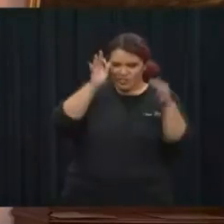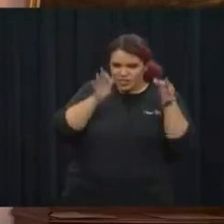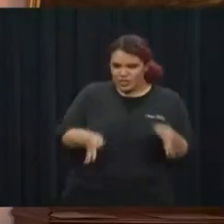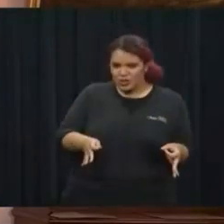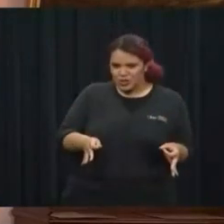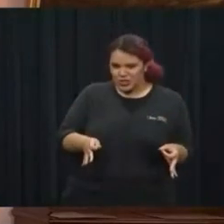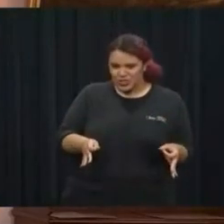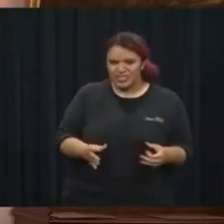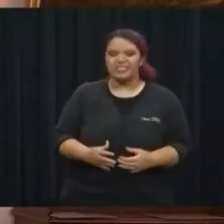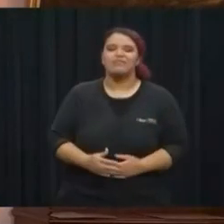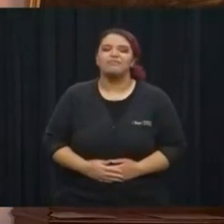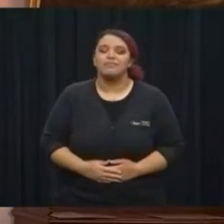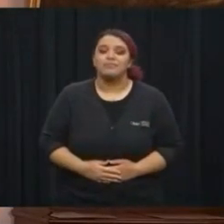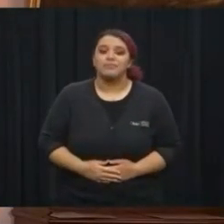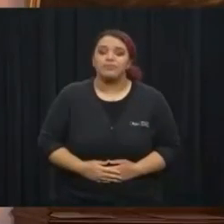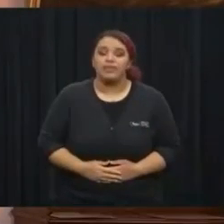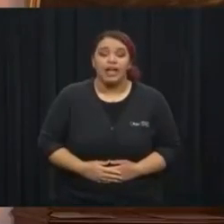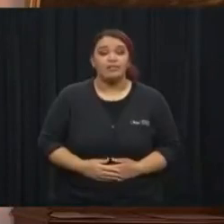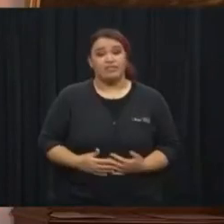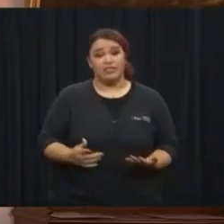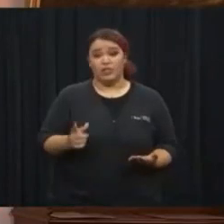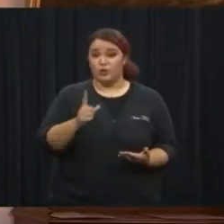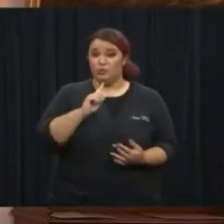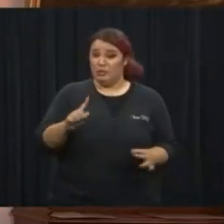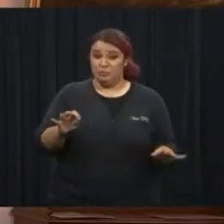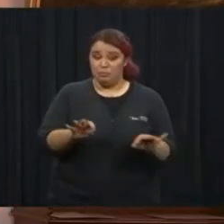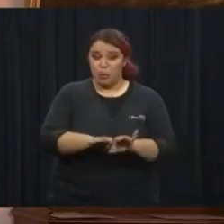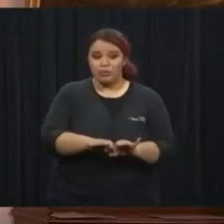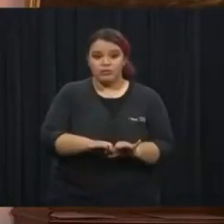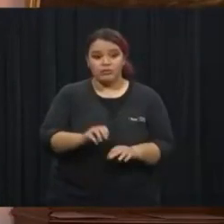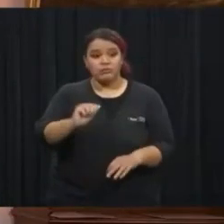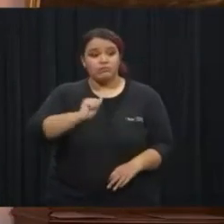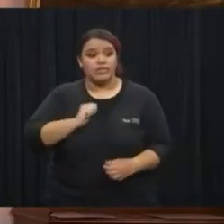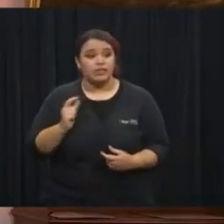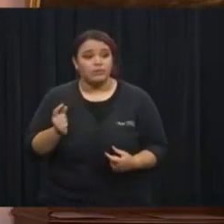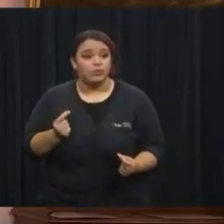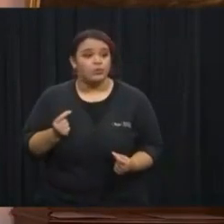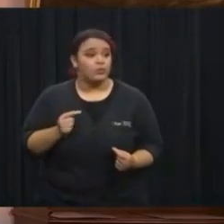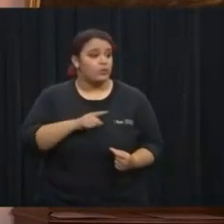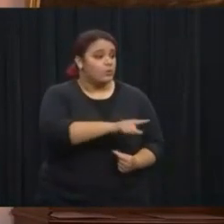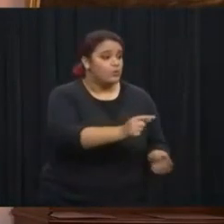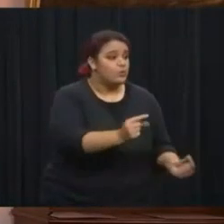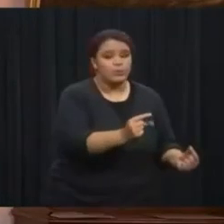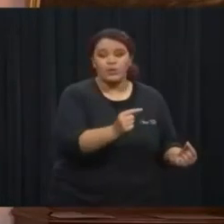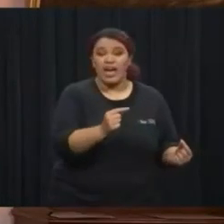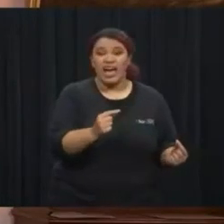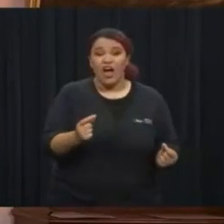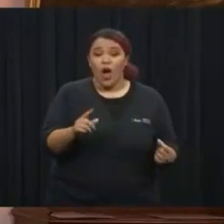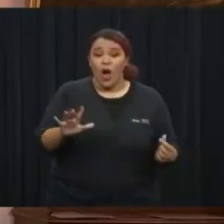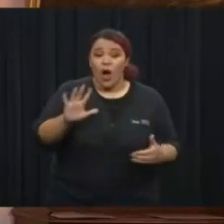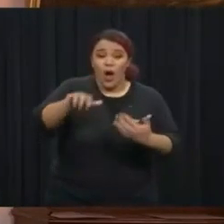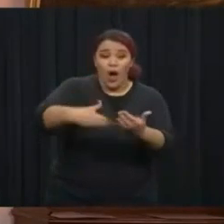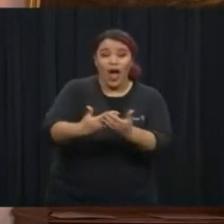given? I mean, why are people... Look, I think a lot of people, I think the majority of Ohioans understand it. I think they get it.